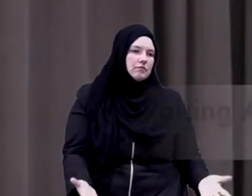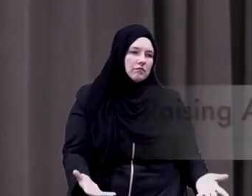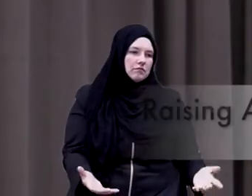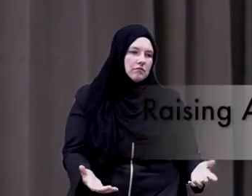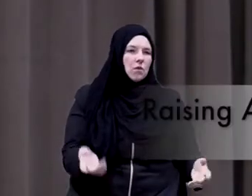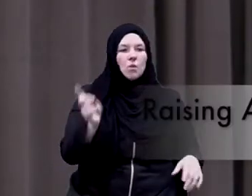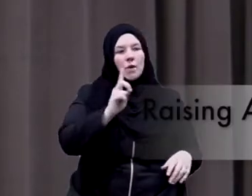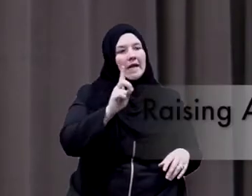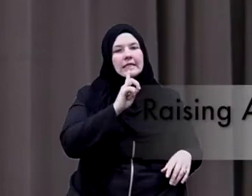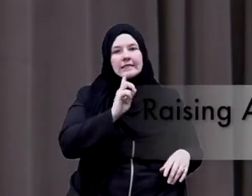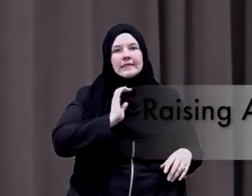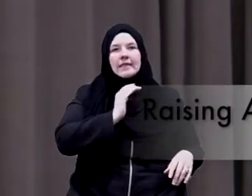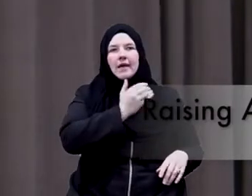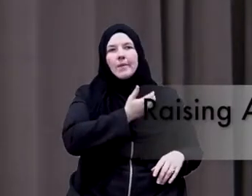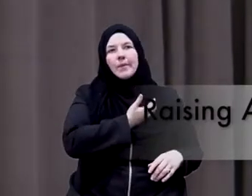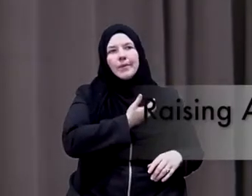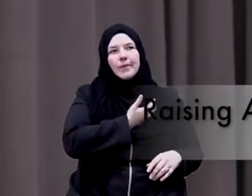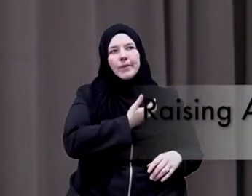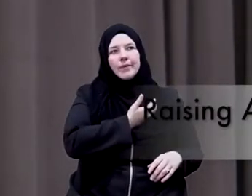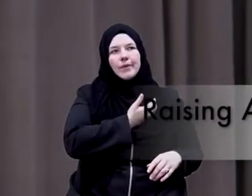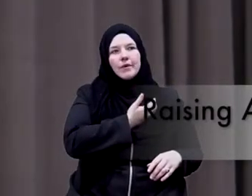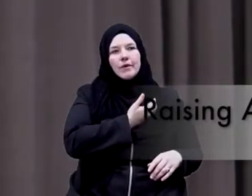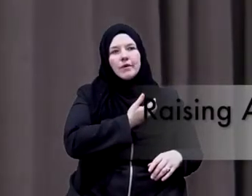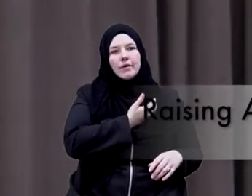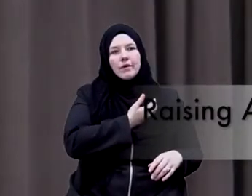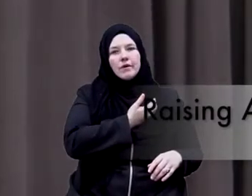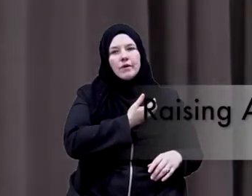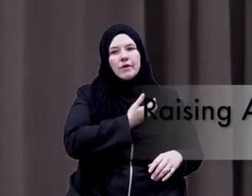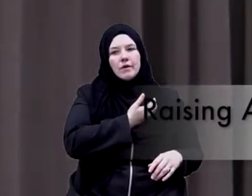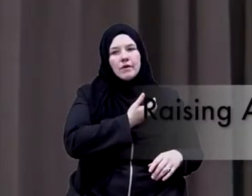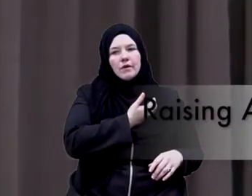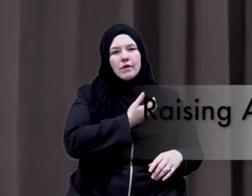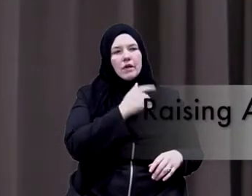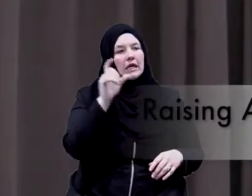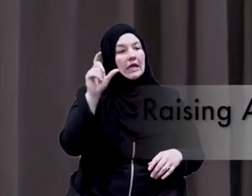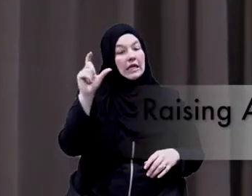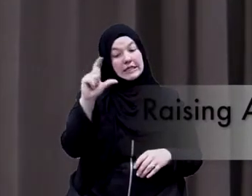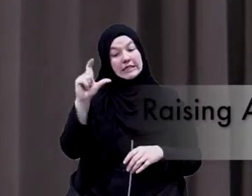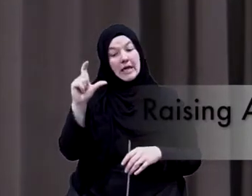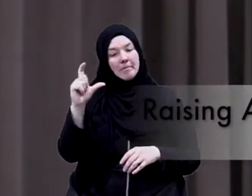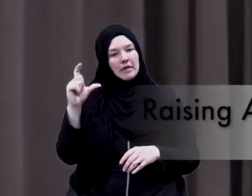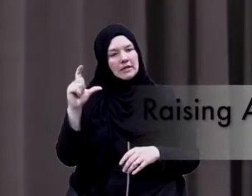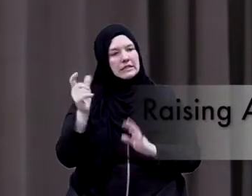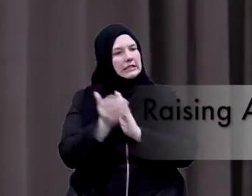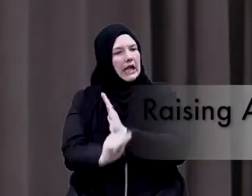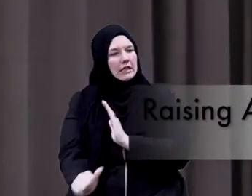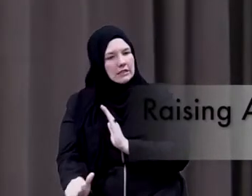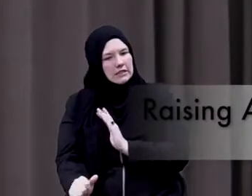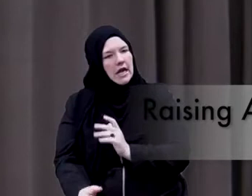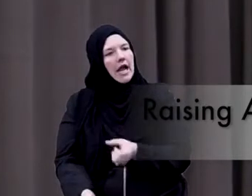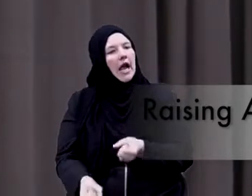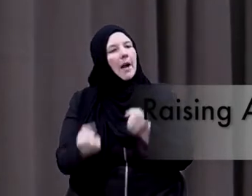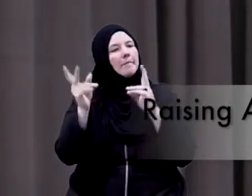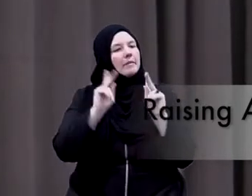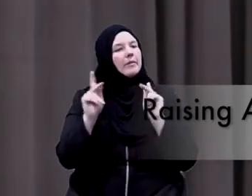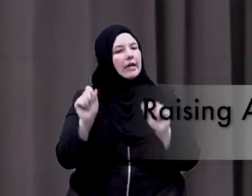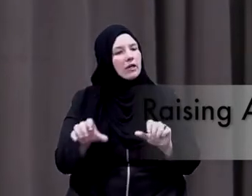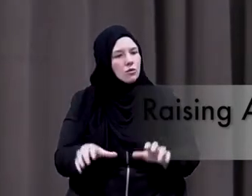Where is our capital talent in our Muslim ummah? How many people could do